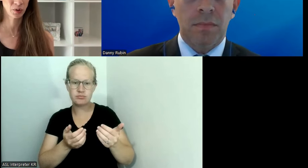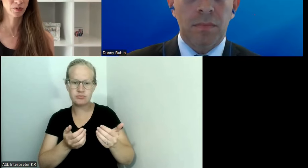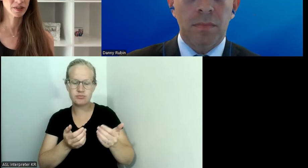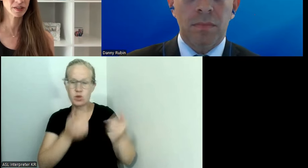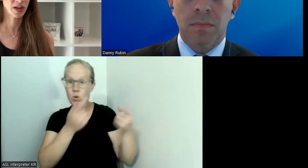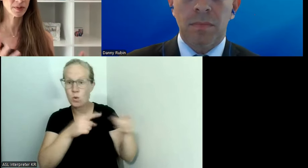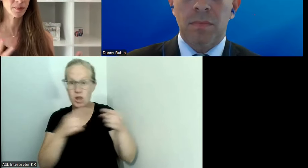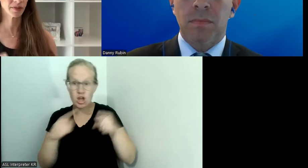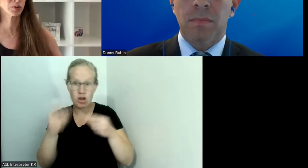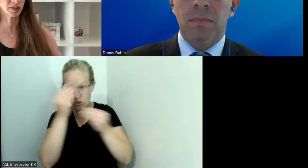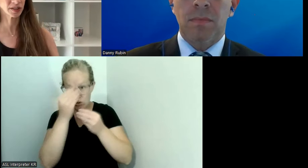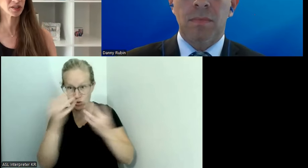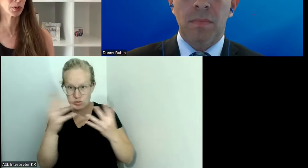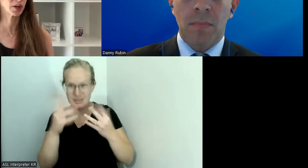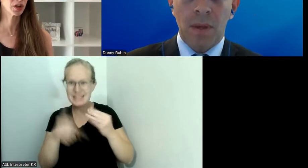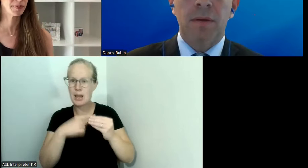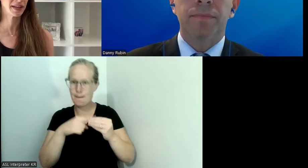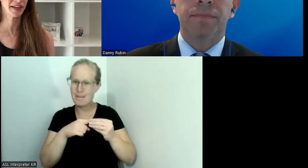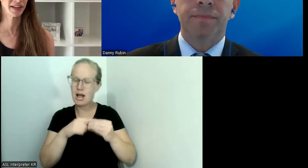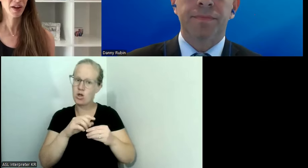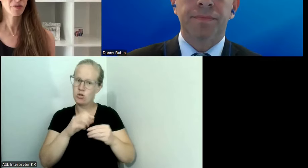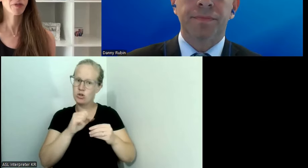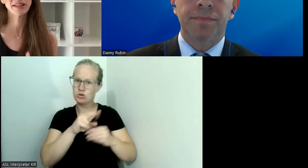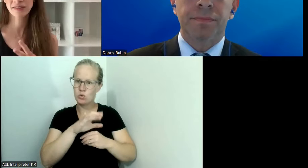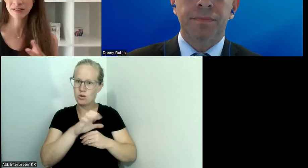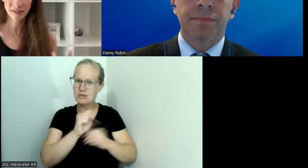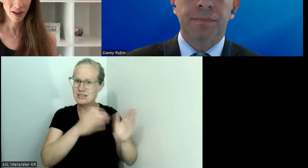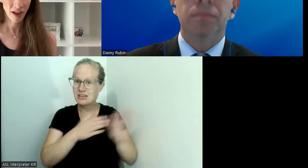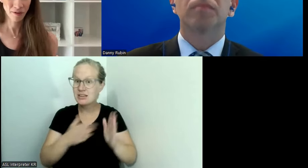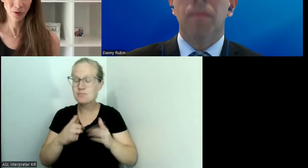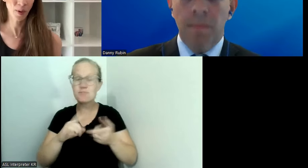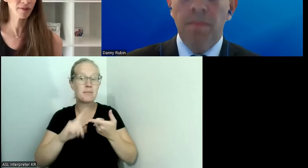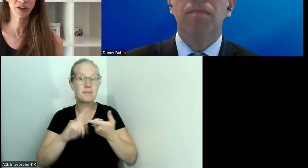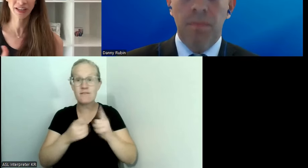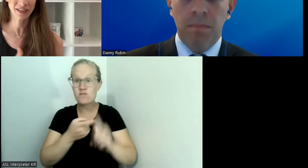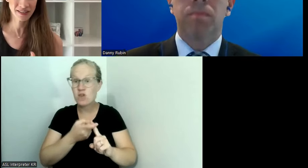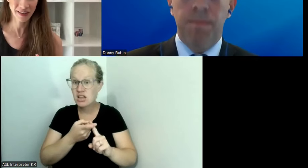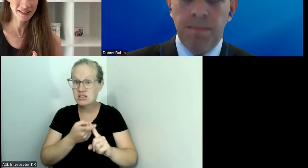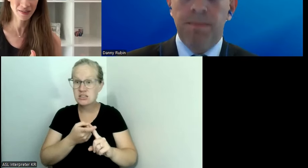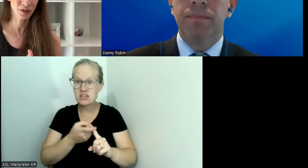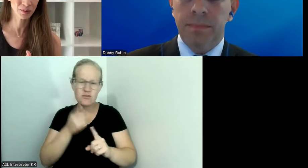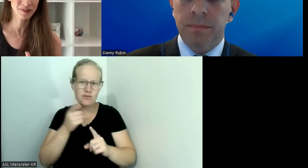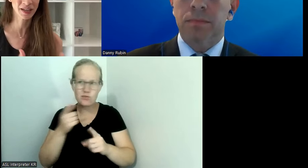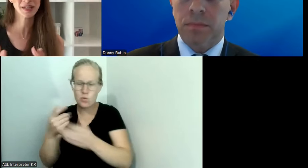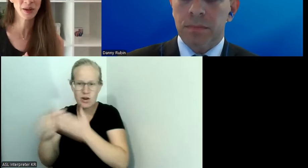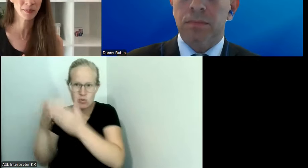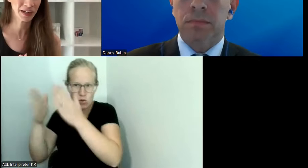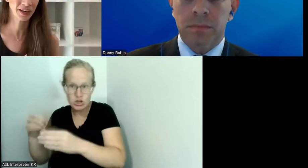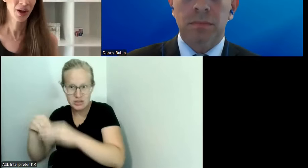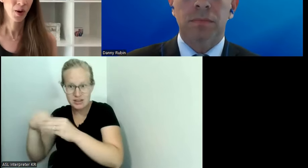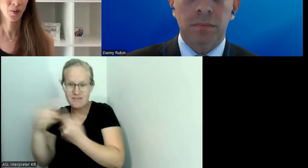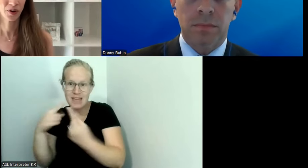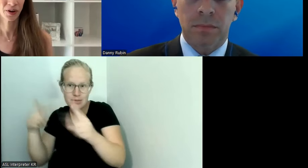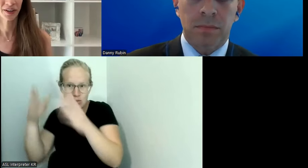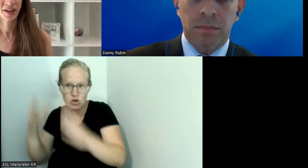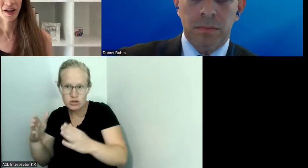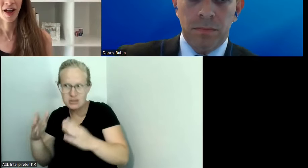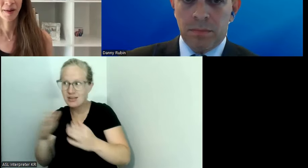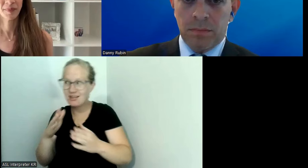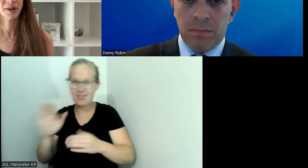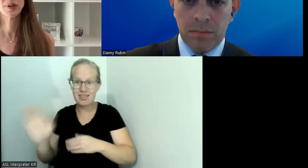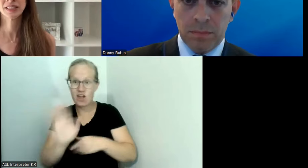on in the news, it's about the sources. So it could be friends of whoever it is that's in the news, like a celebrity or,